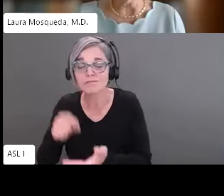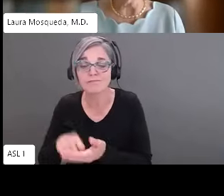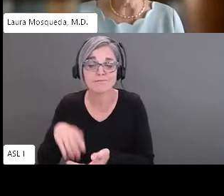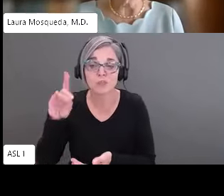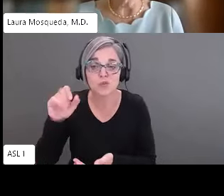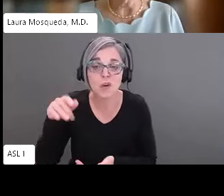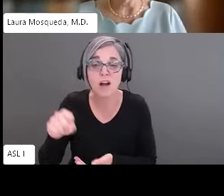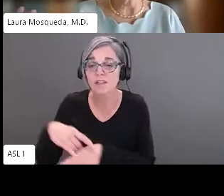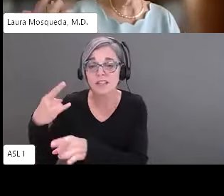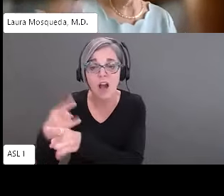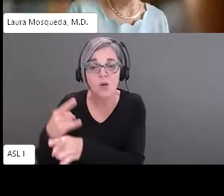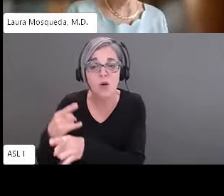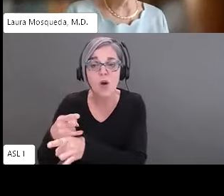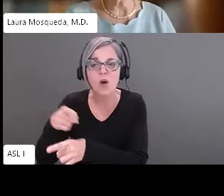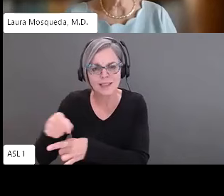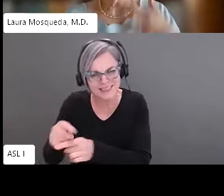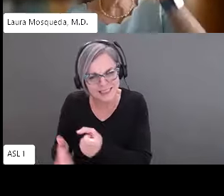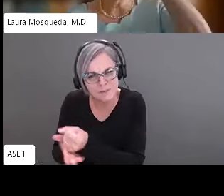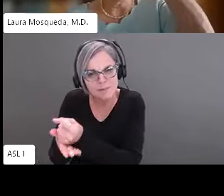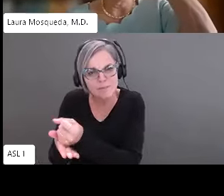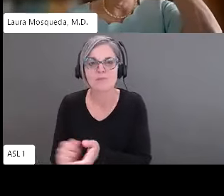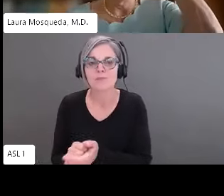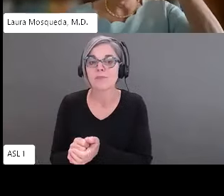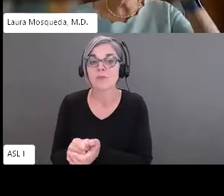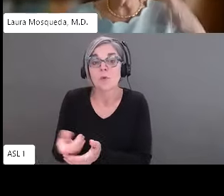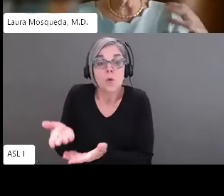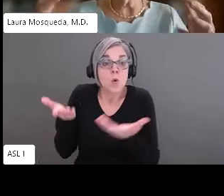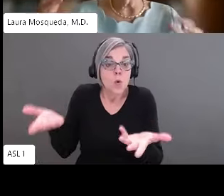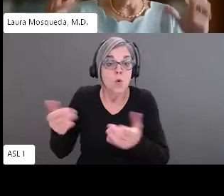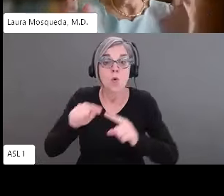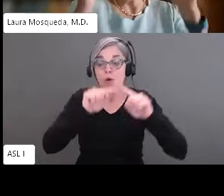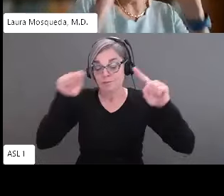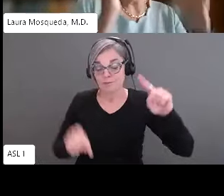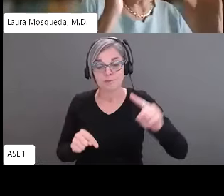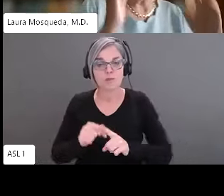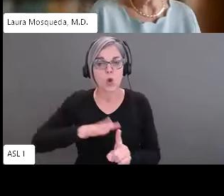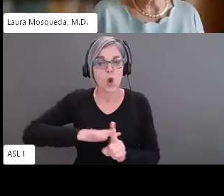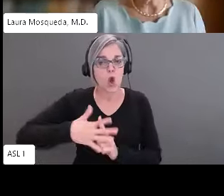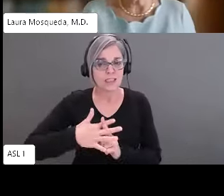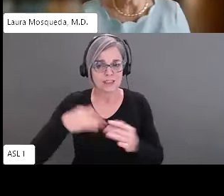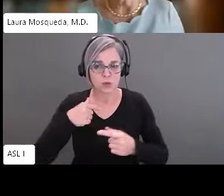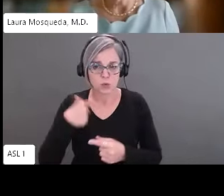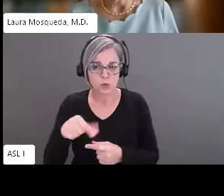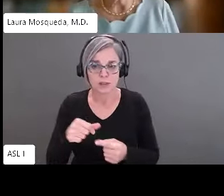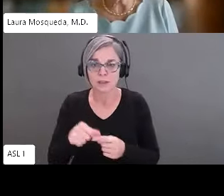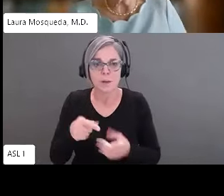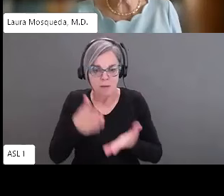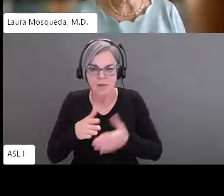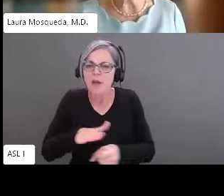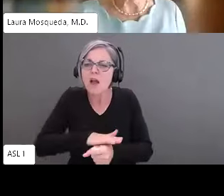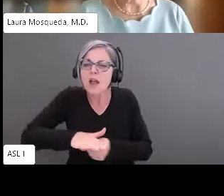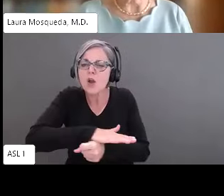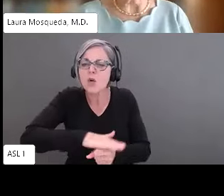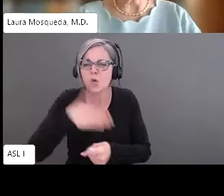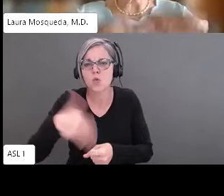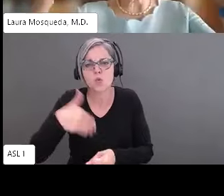high crime rate and it's hard for them to get out safely, we need to list that as an issue and see what can